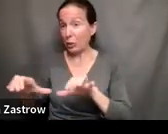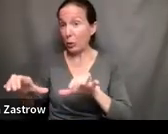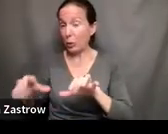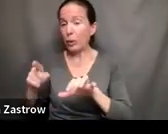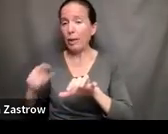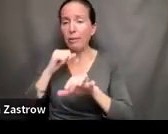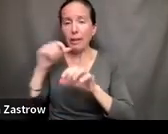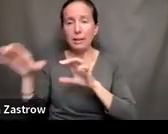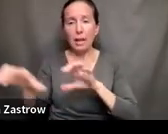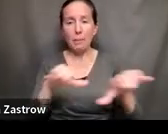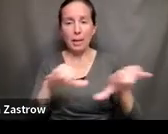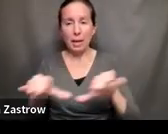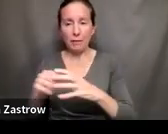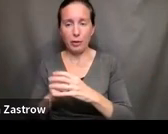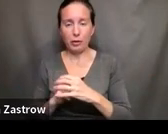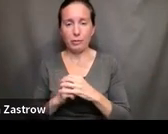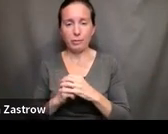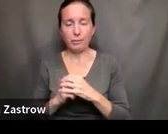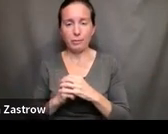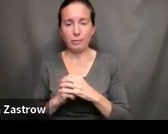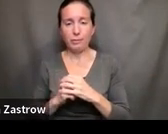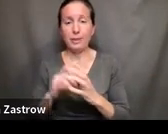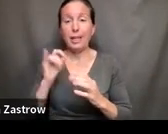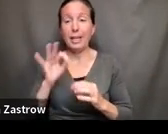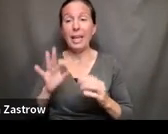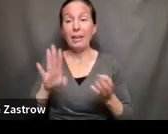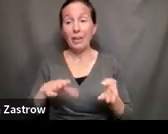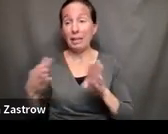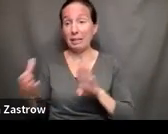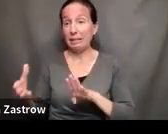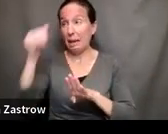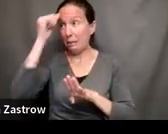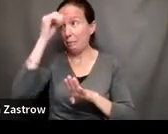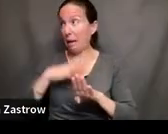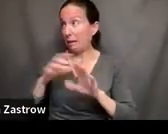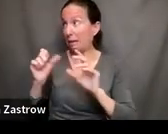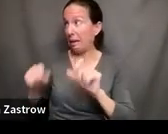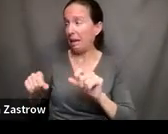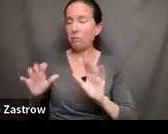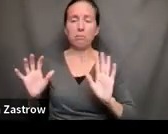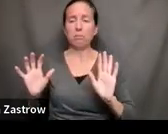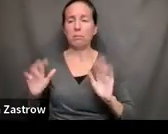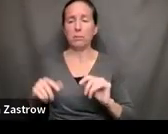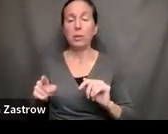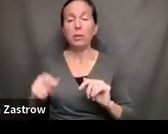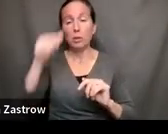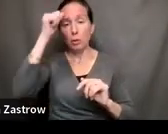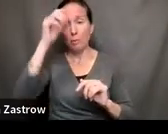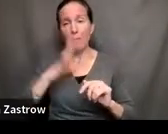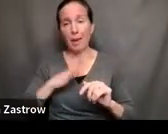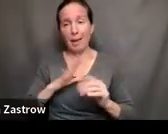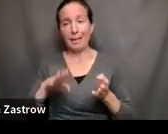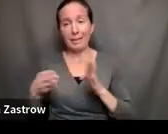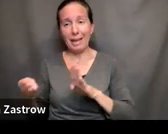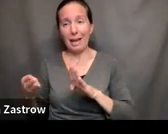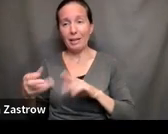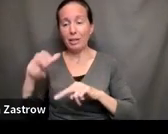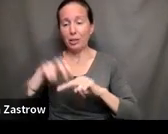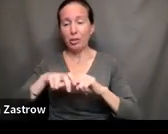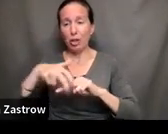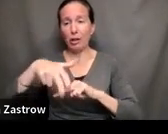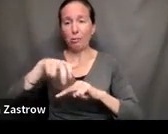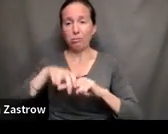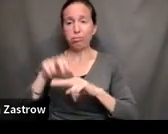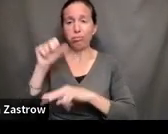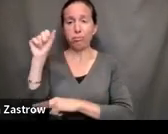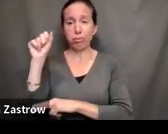Everything else is a behavior. But if a dead man can do it, it's not a behavior. So if you took a dead man and put him in a chair, could he stay there?